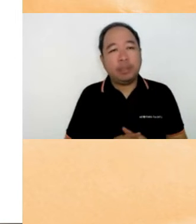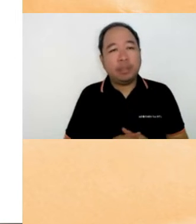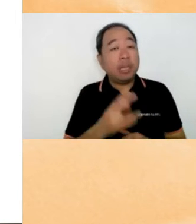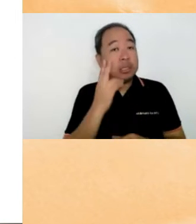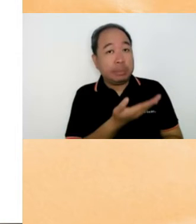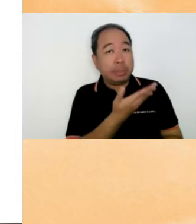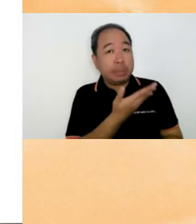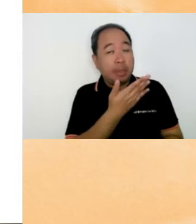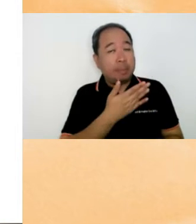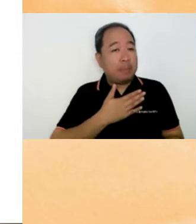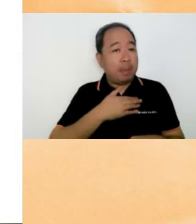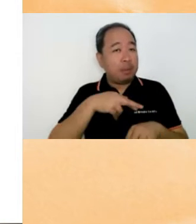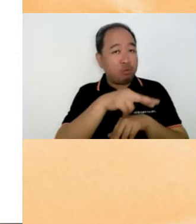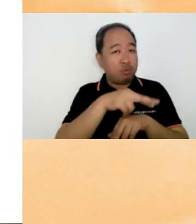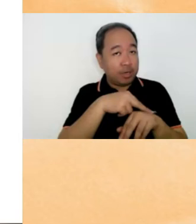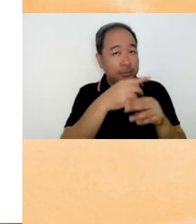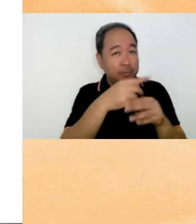Thank you.